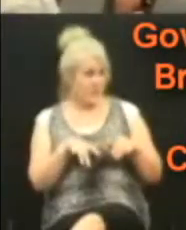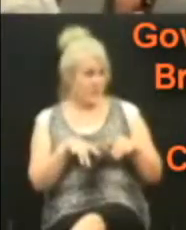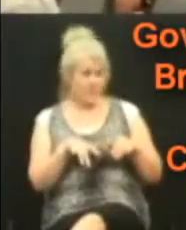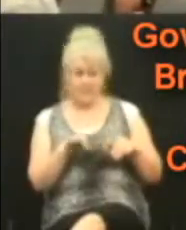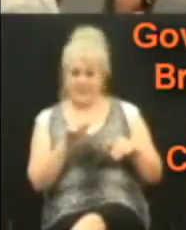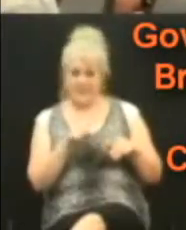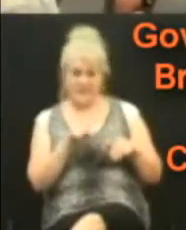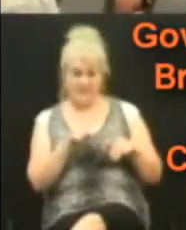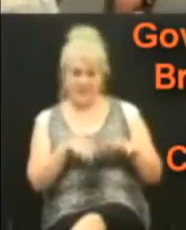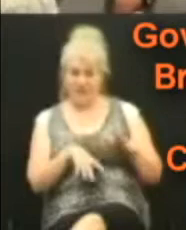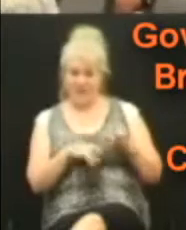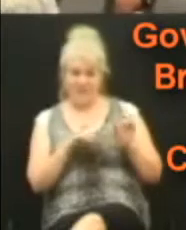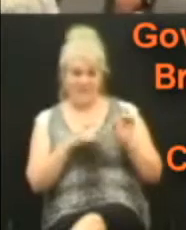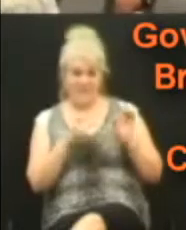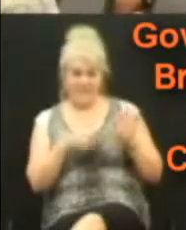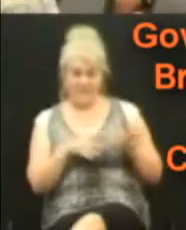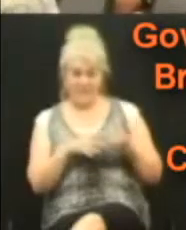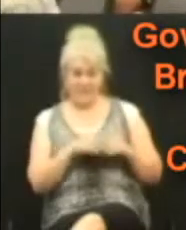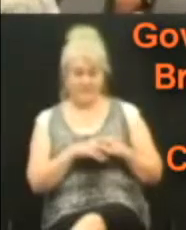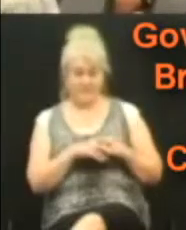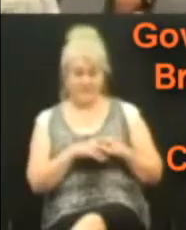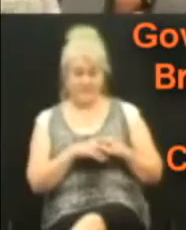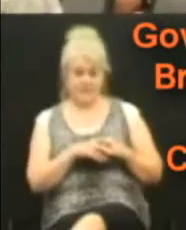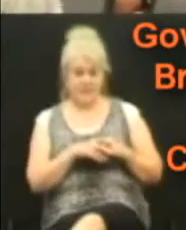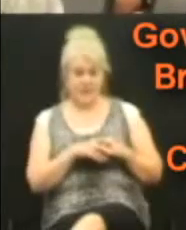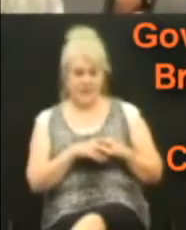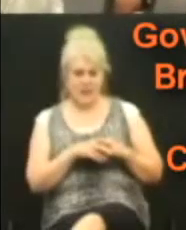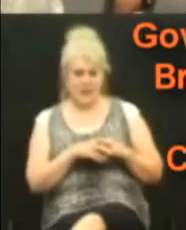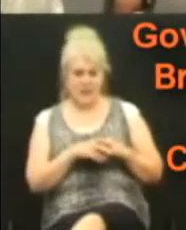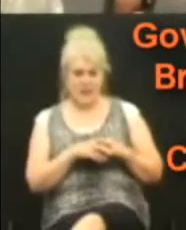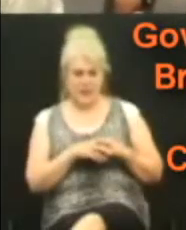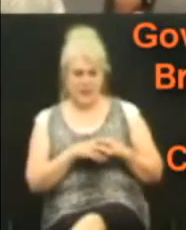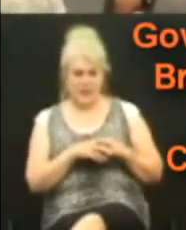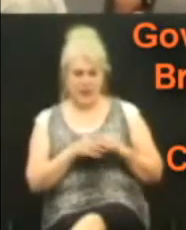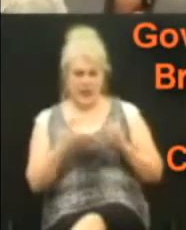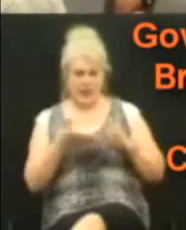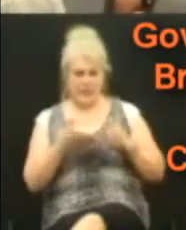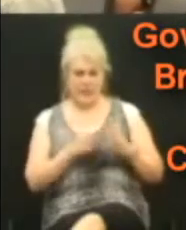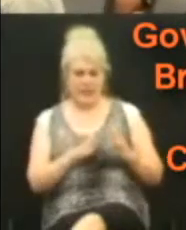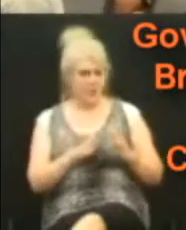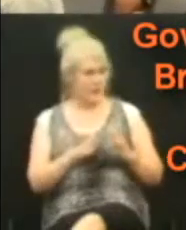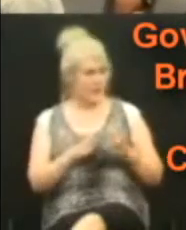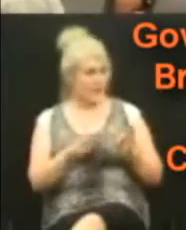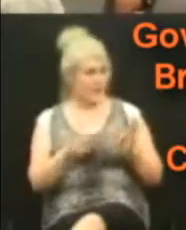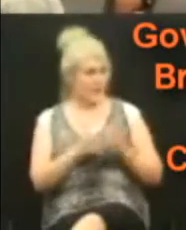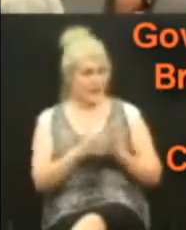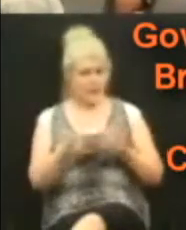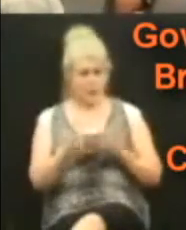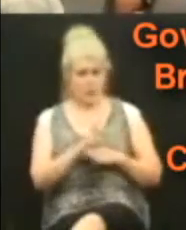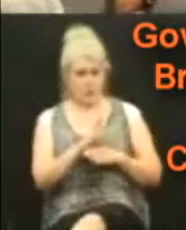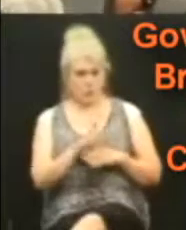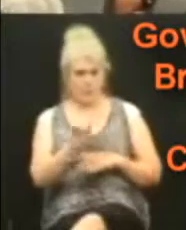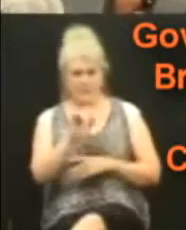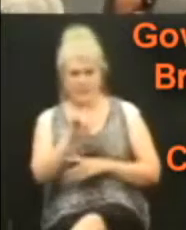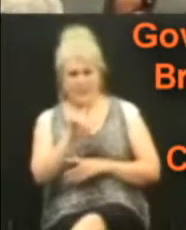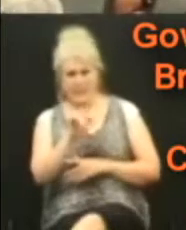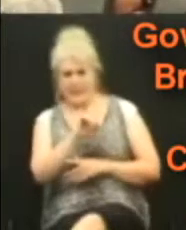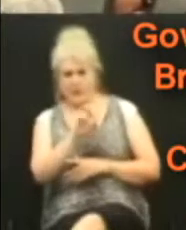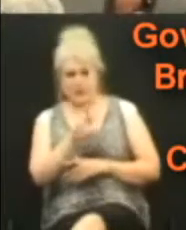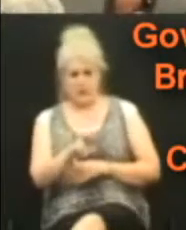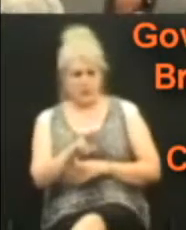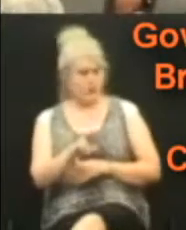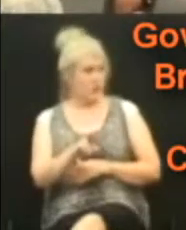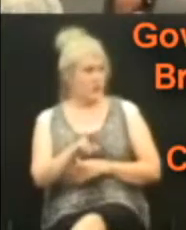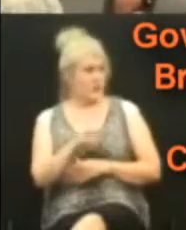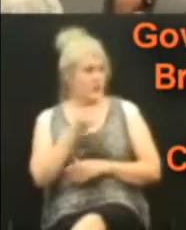that's why I just got to come in. Let me see, allowing illegal use of razor wire. Now that's a misdemeanor one. I think I can get you on that one. And of